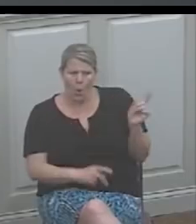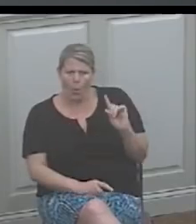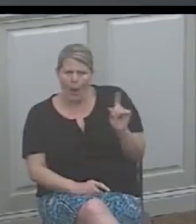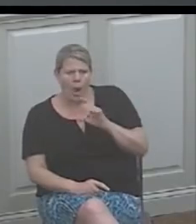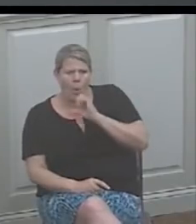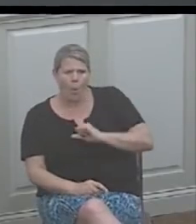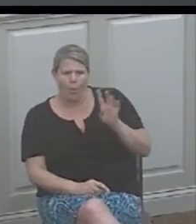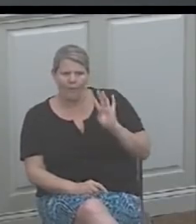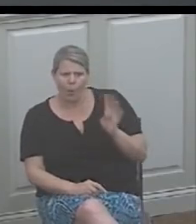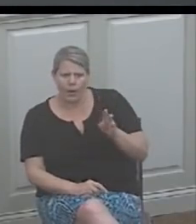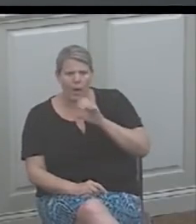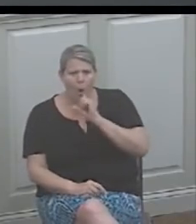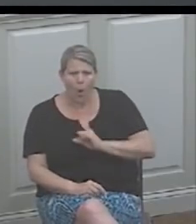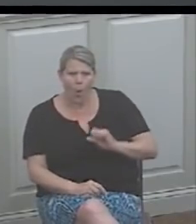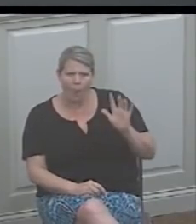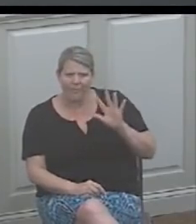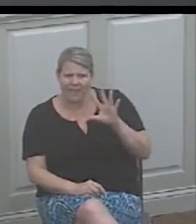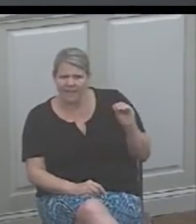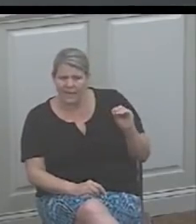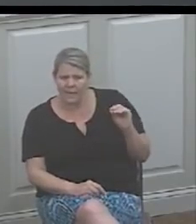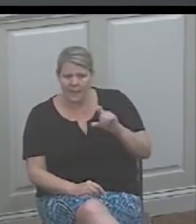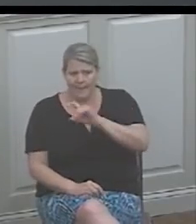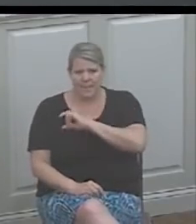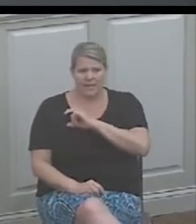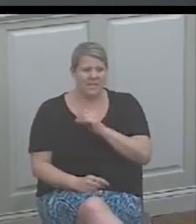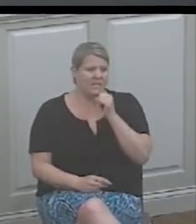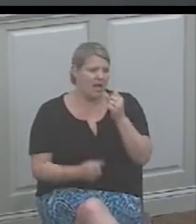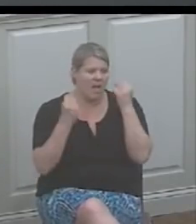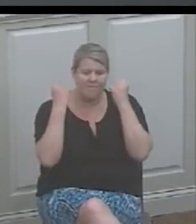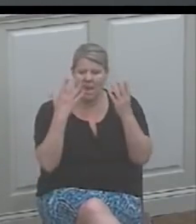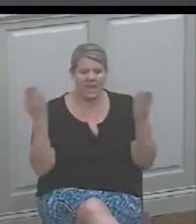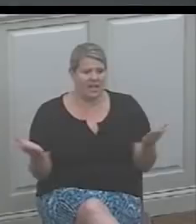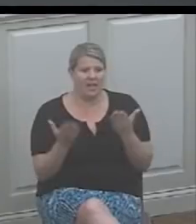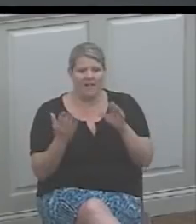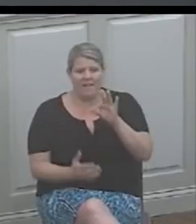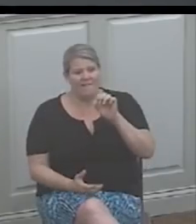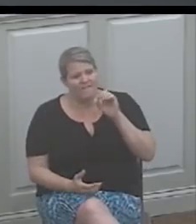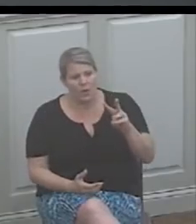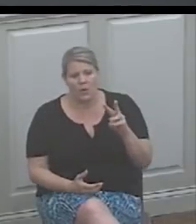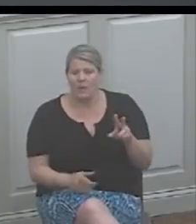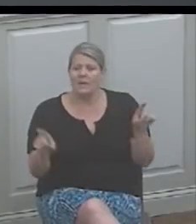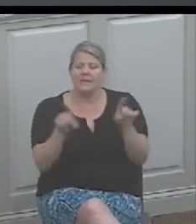45, 50-year-old police officer? There's not many of them in here, very few. Same thing with the firefighters. When you've